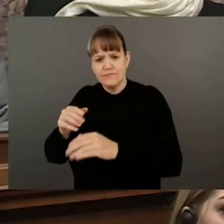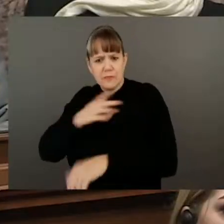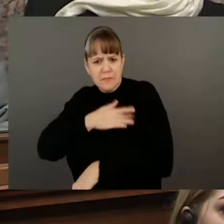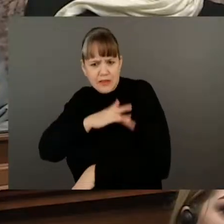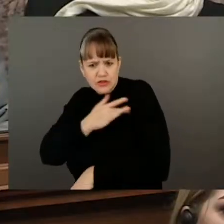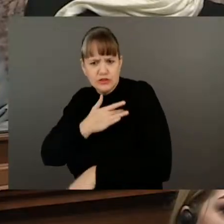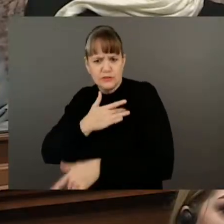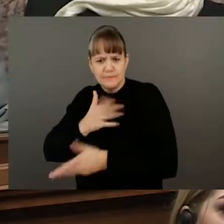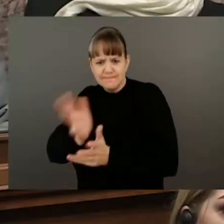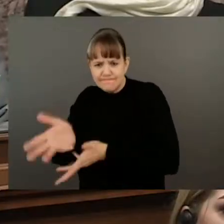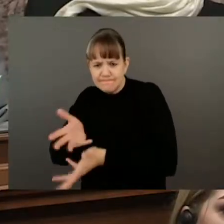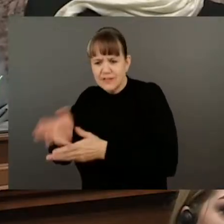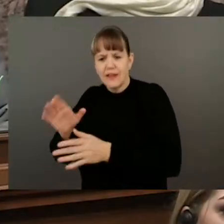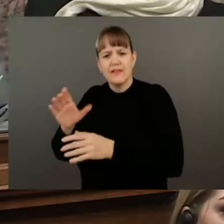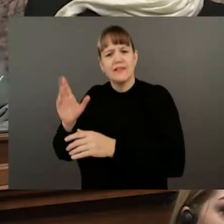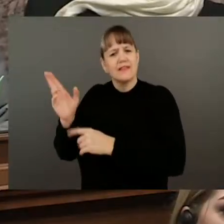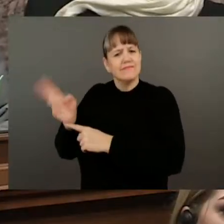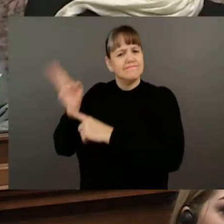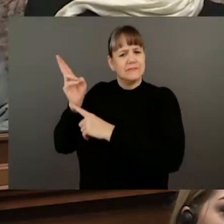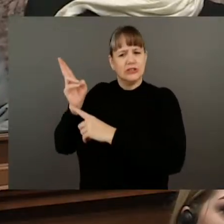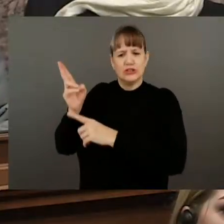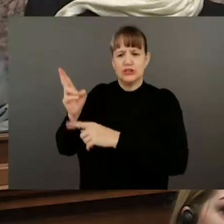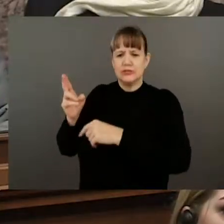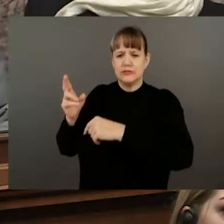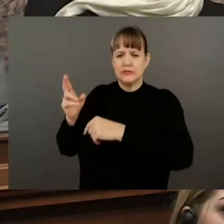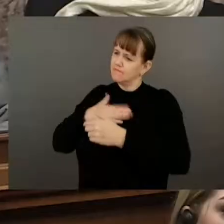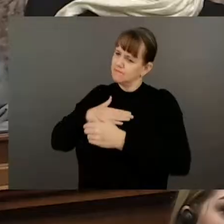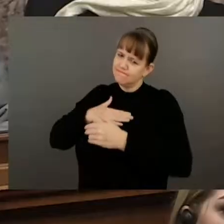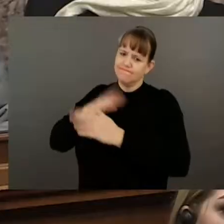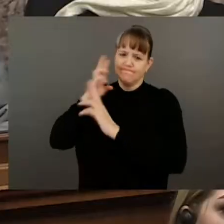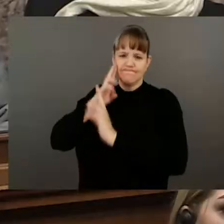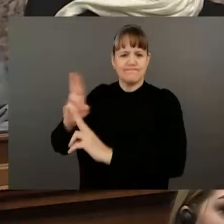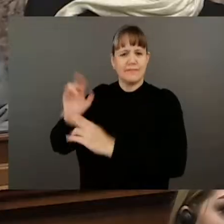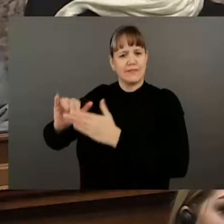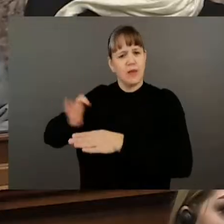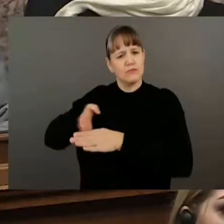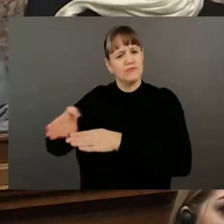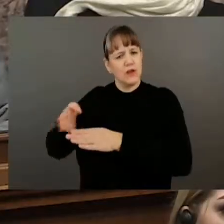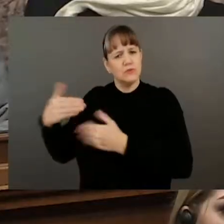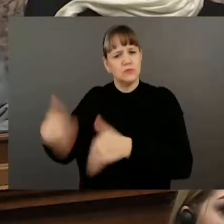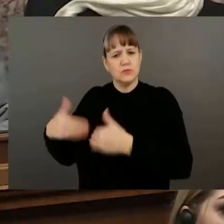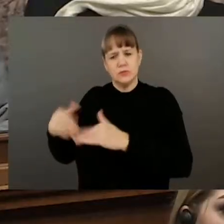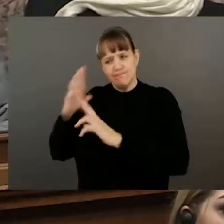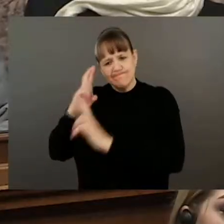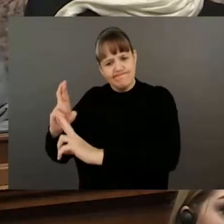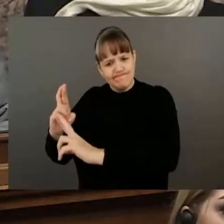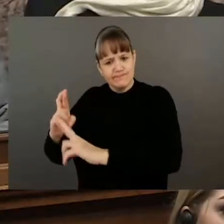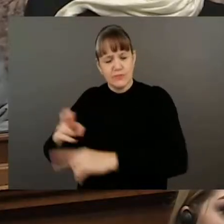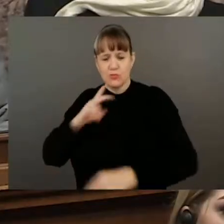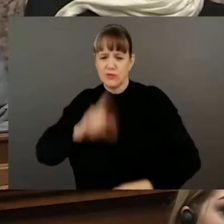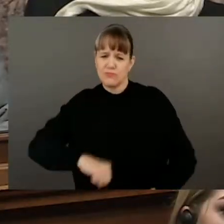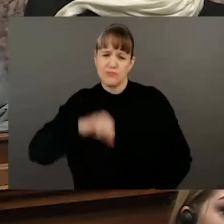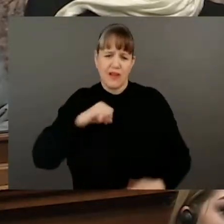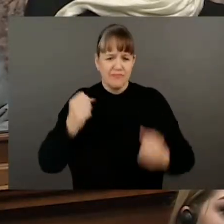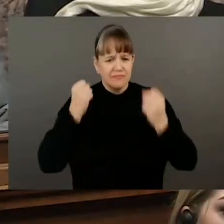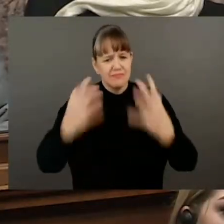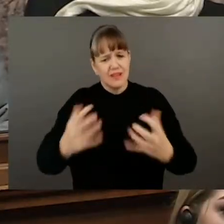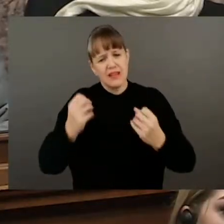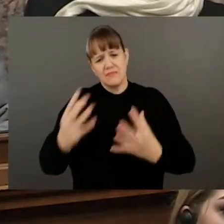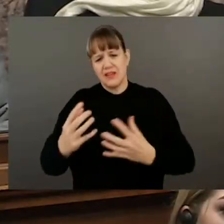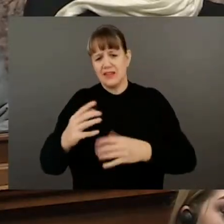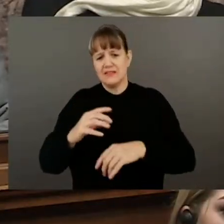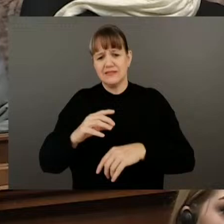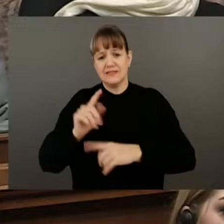this profession, and I'm proud of the incredible work TCM practitioners continue to do today. For